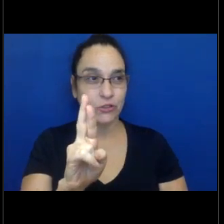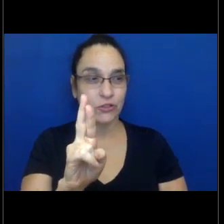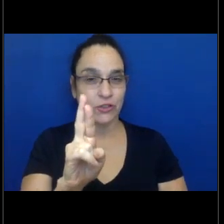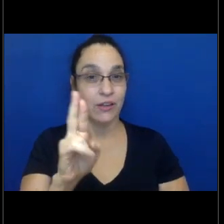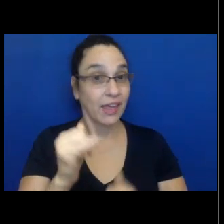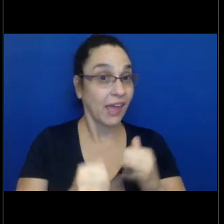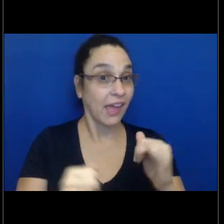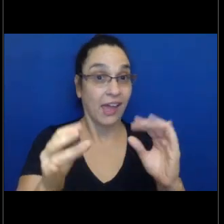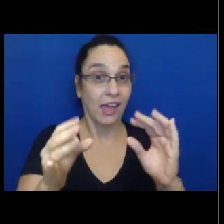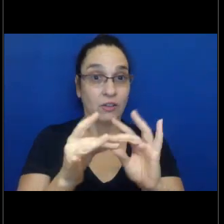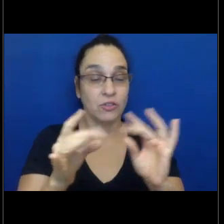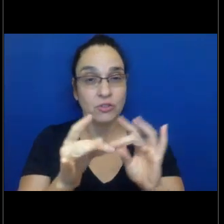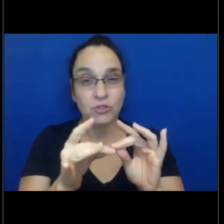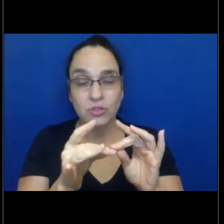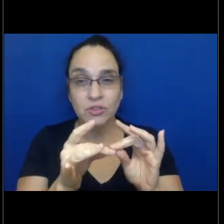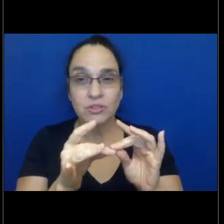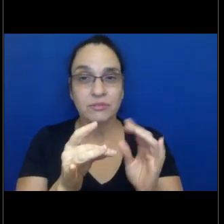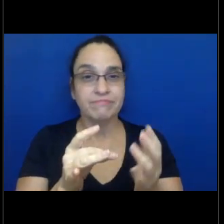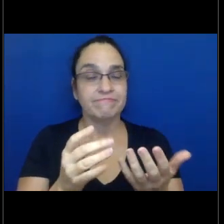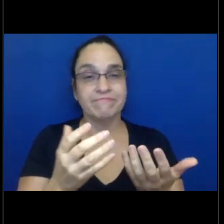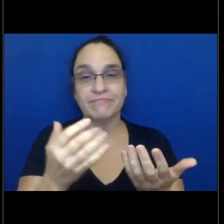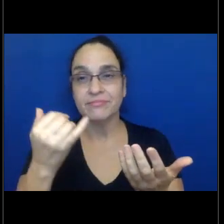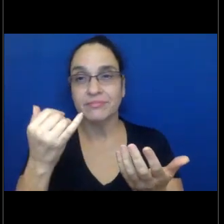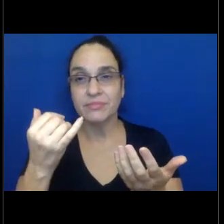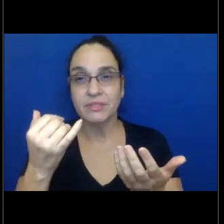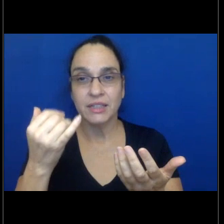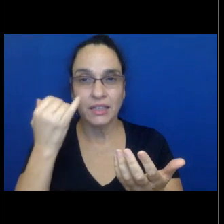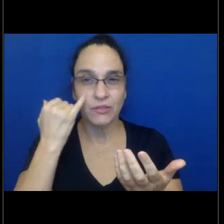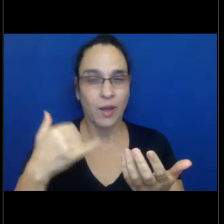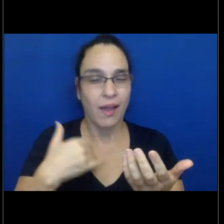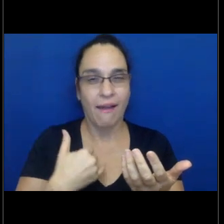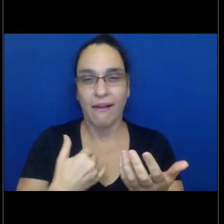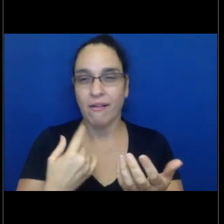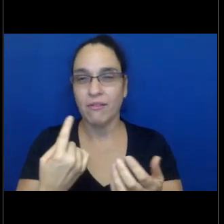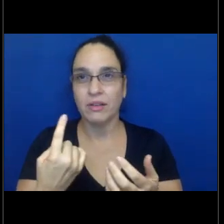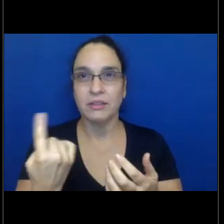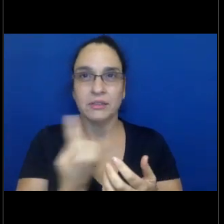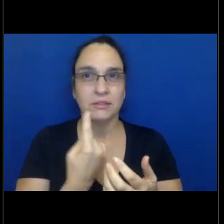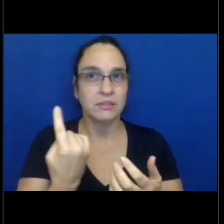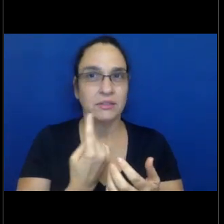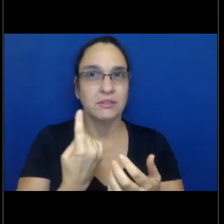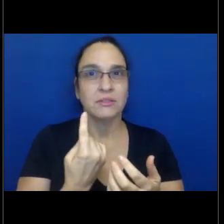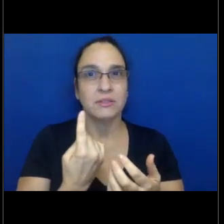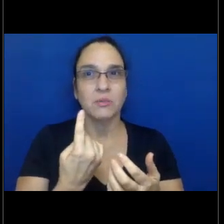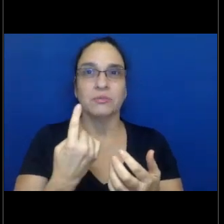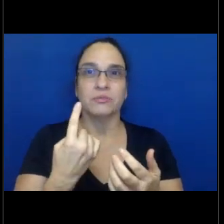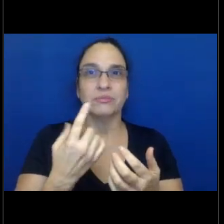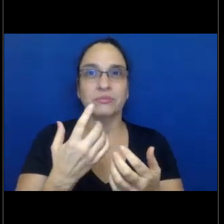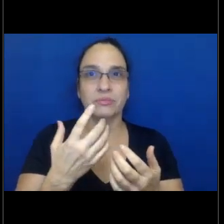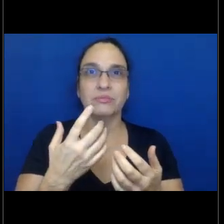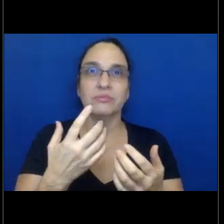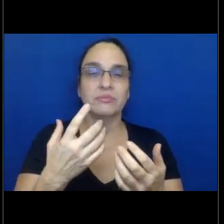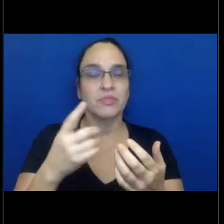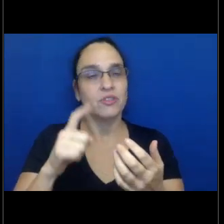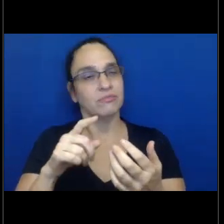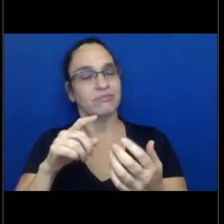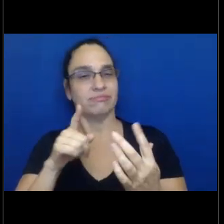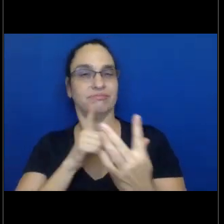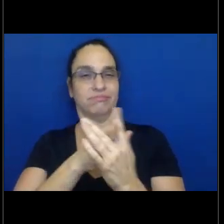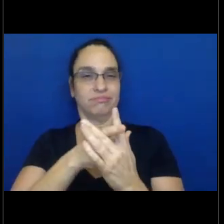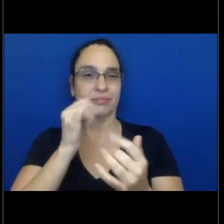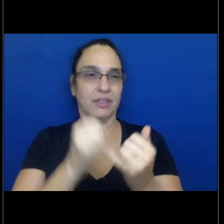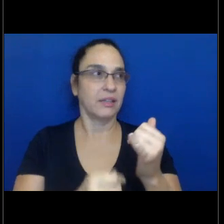the character of someone who's an excellent storyteller, and that certainly was Morris Halley. Well, the